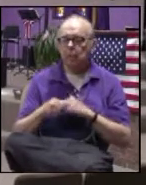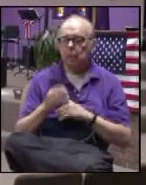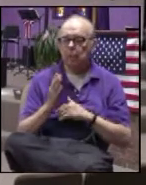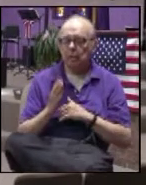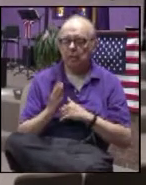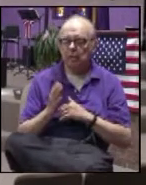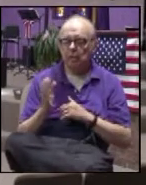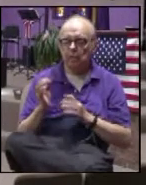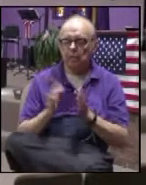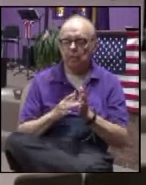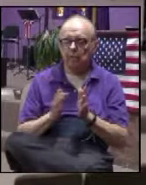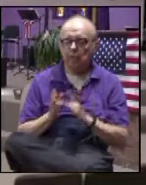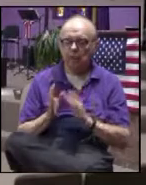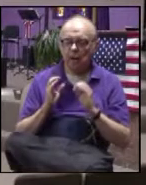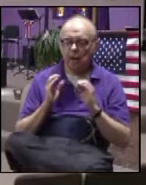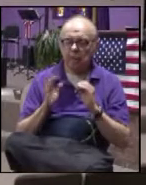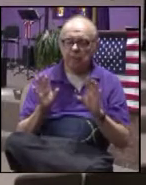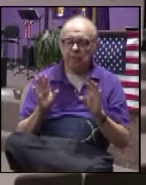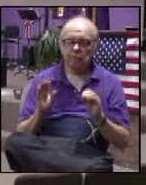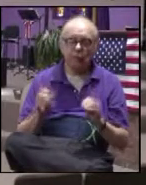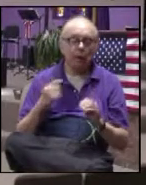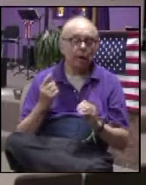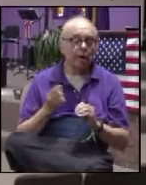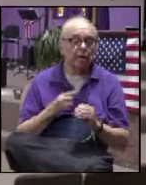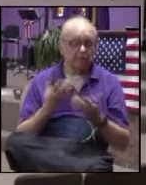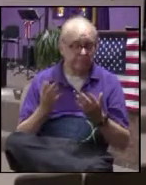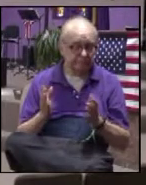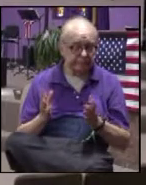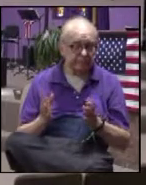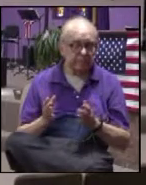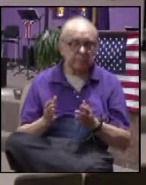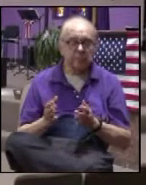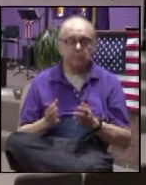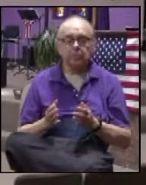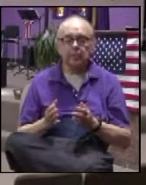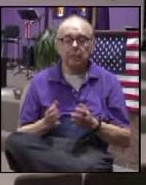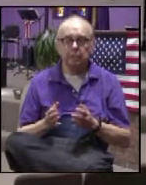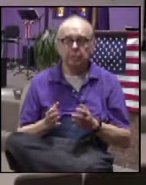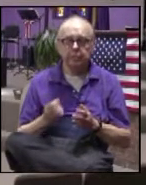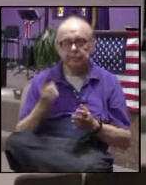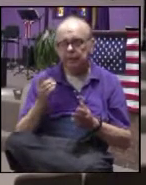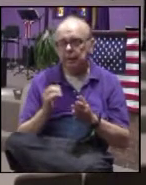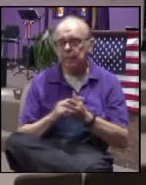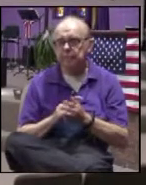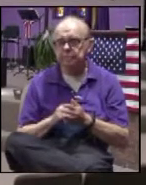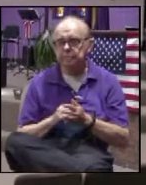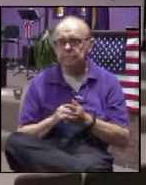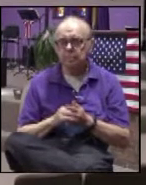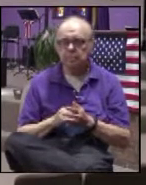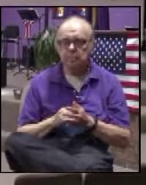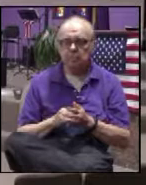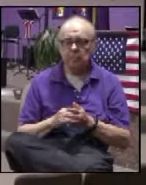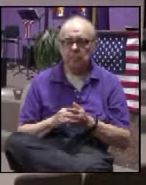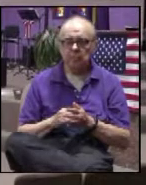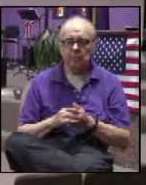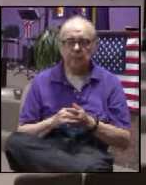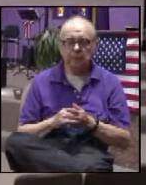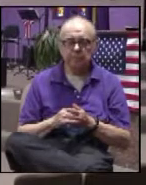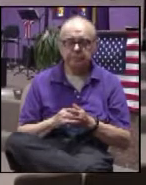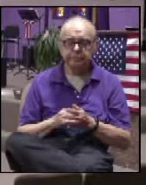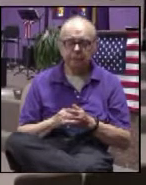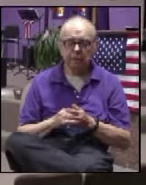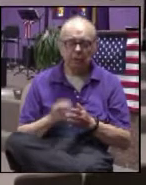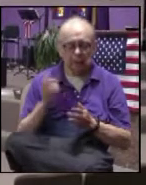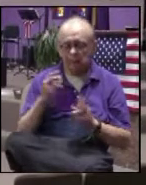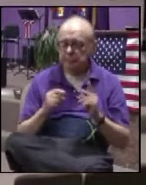or Jesus has taught us. Do you understand where I'm coming from now? I